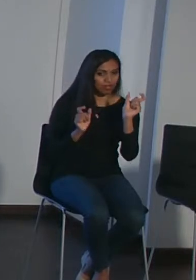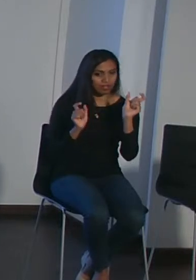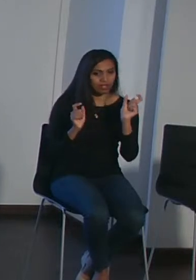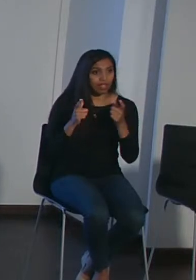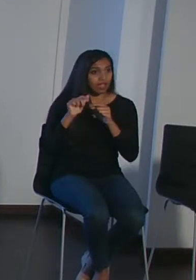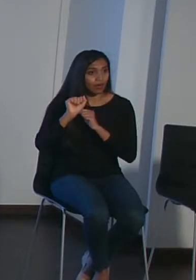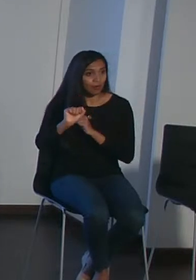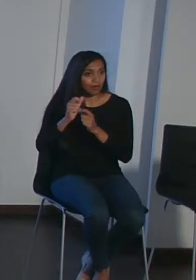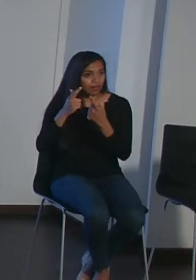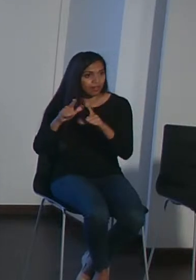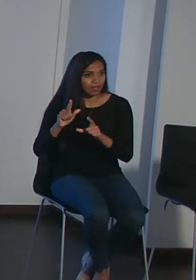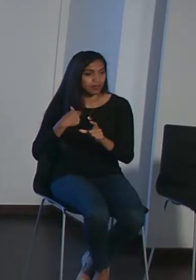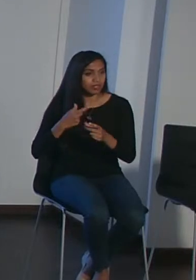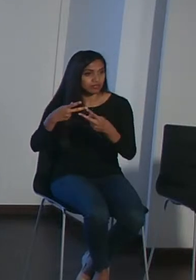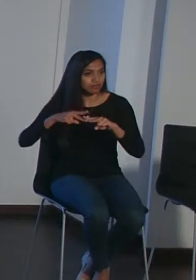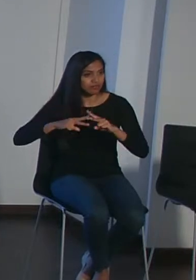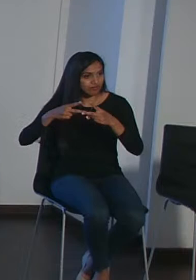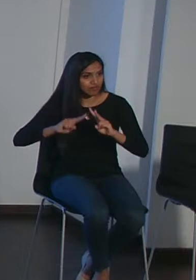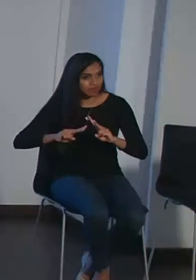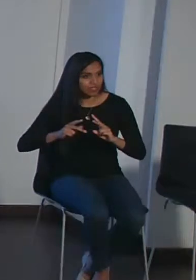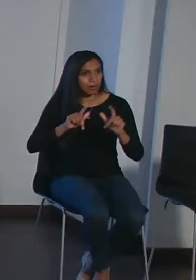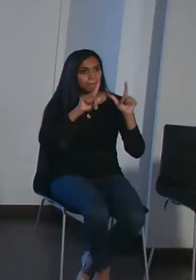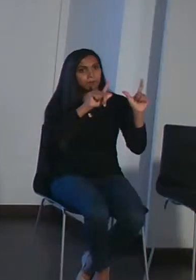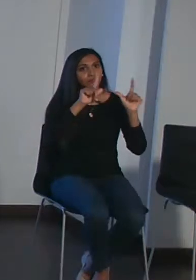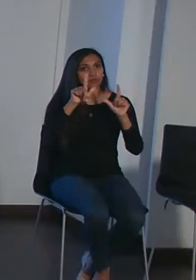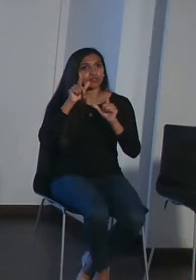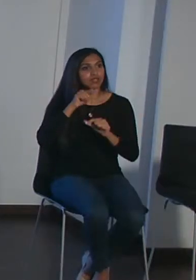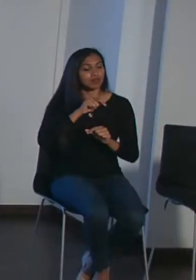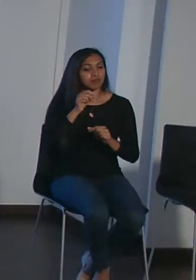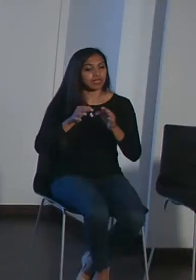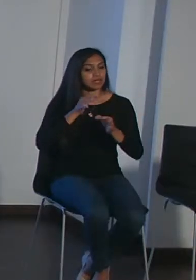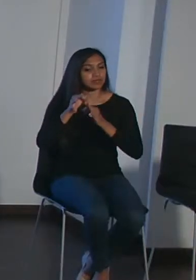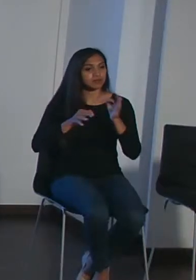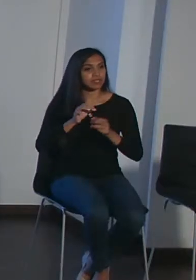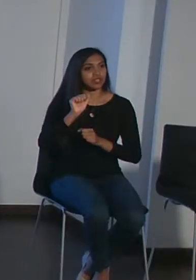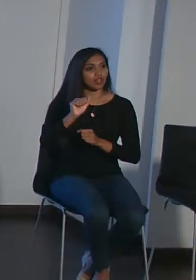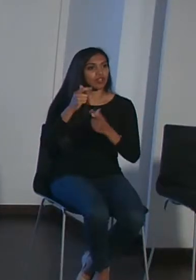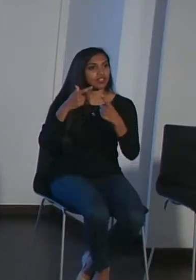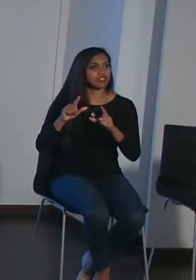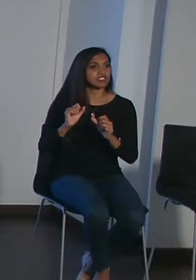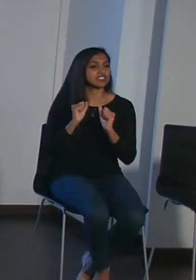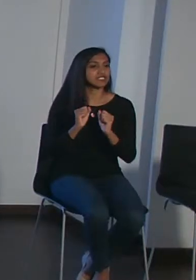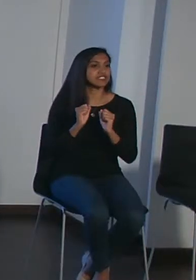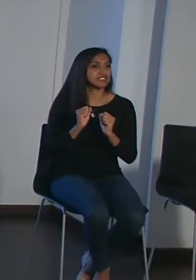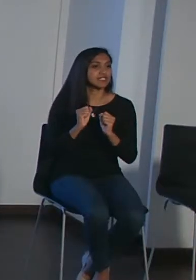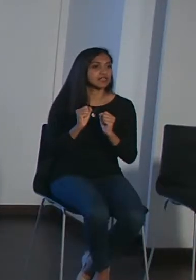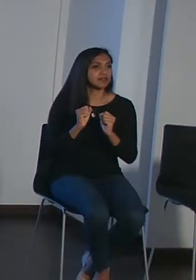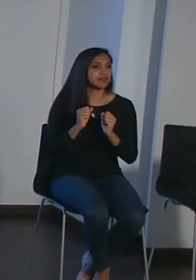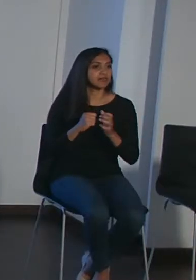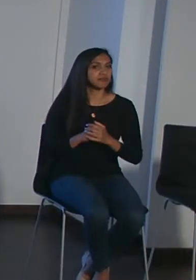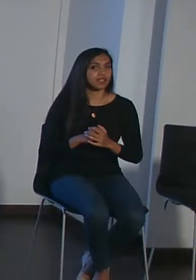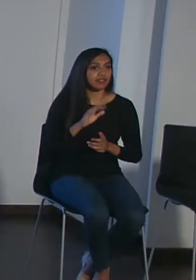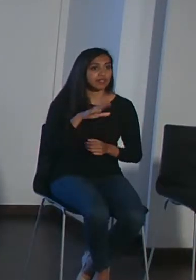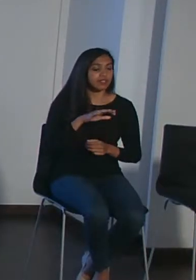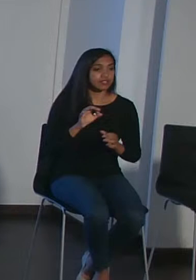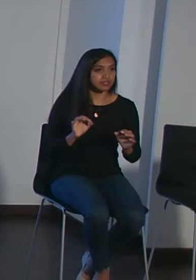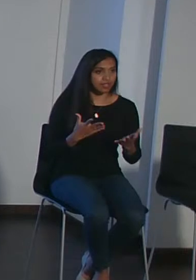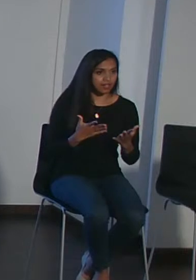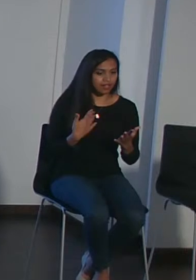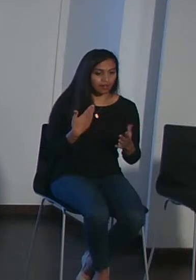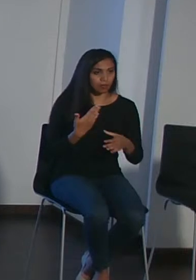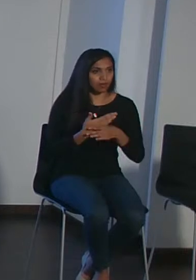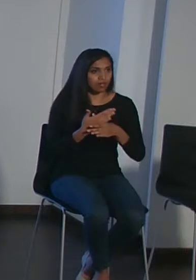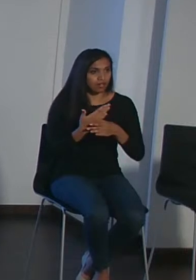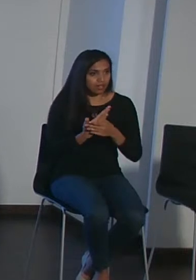used to do editorial work up until very recently, and now I've handed it over to someone else. And we started working on